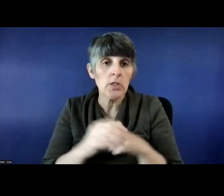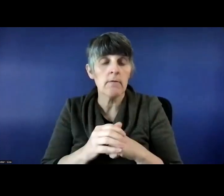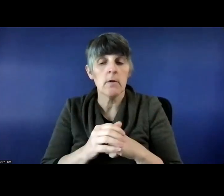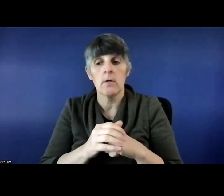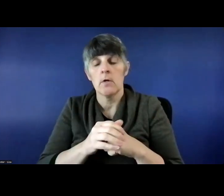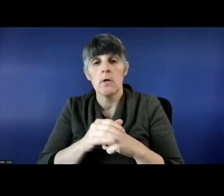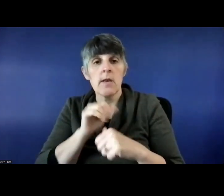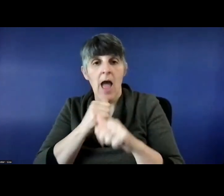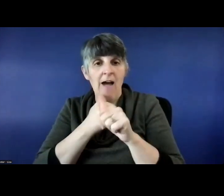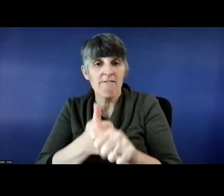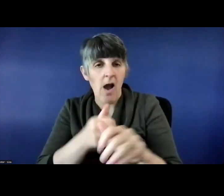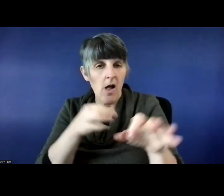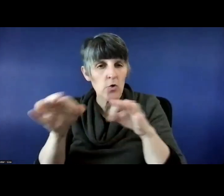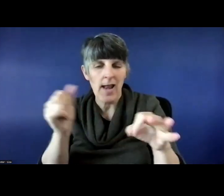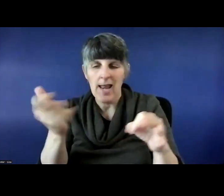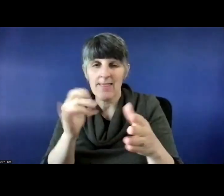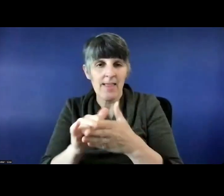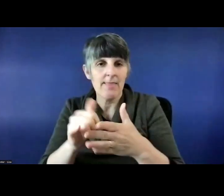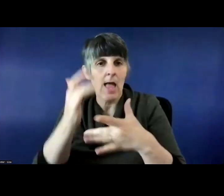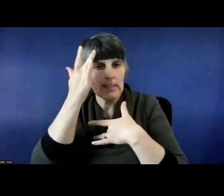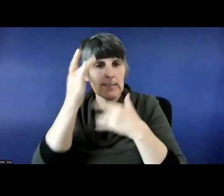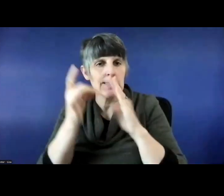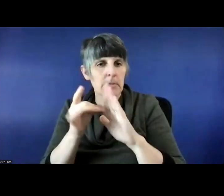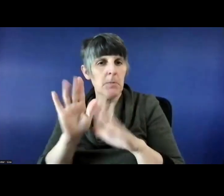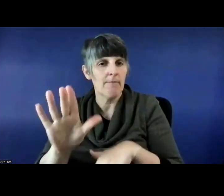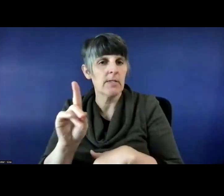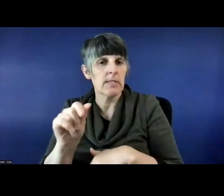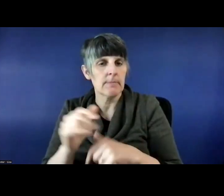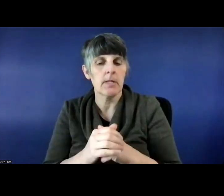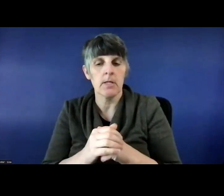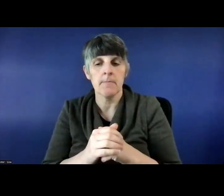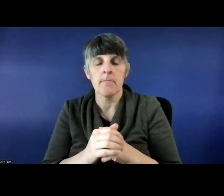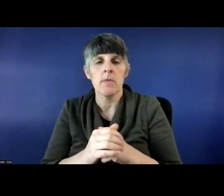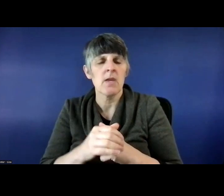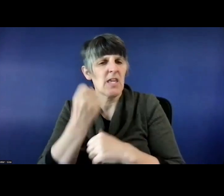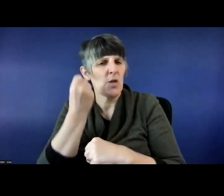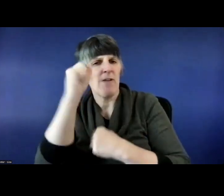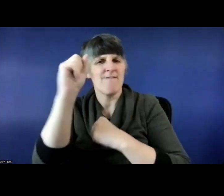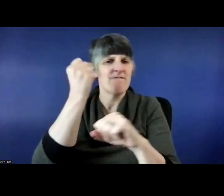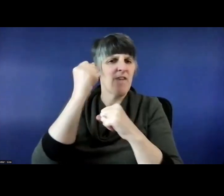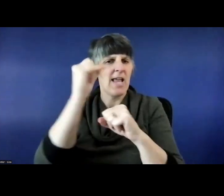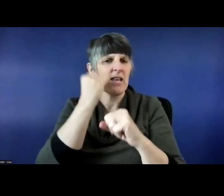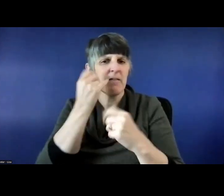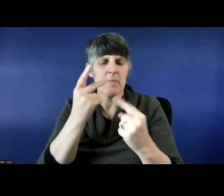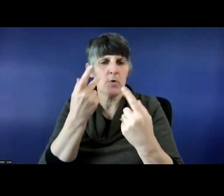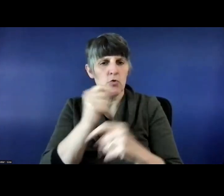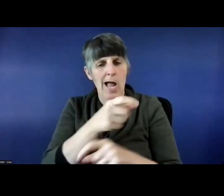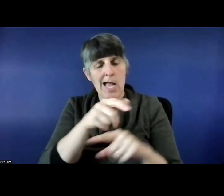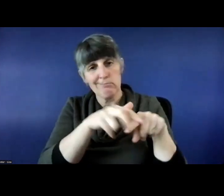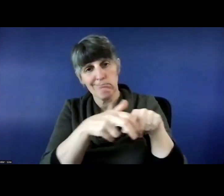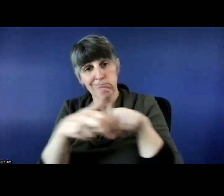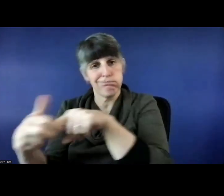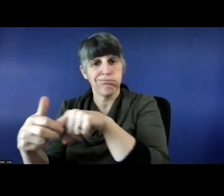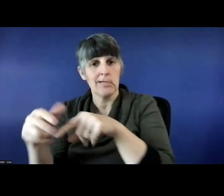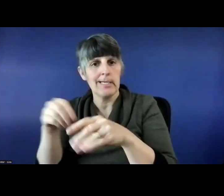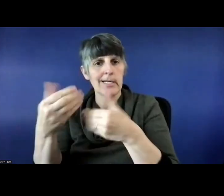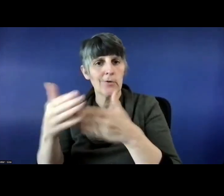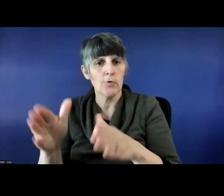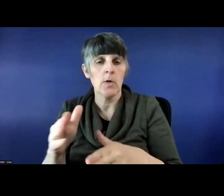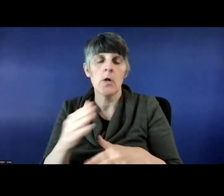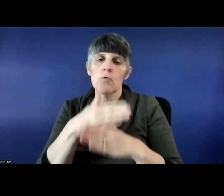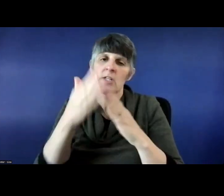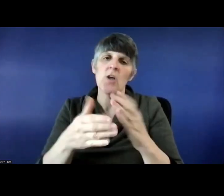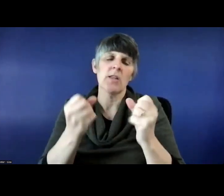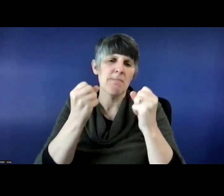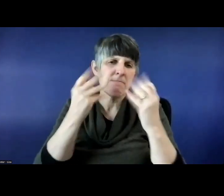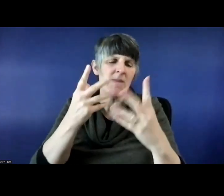following directions, anything that was a symptom of his disability. He would physically fight when teachers tried to bring him to the timeout room, resulting in hours of a